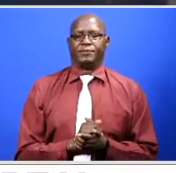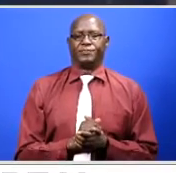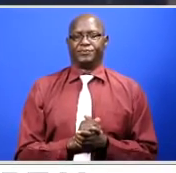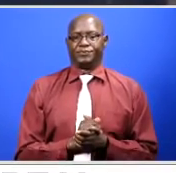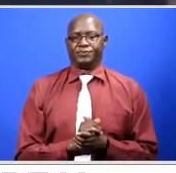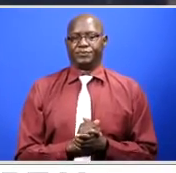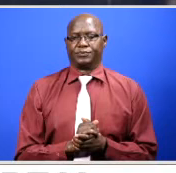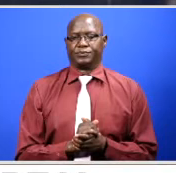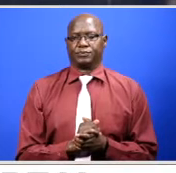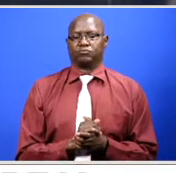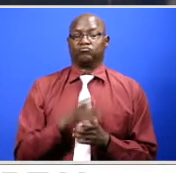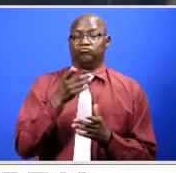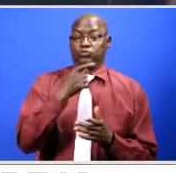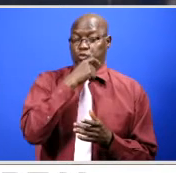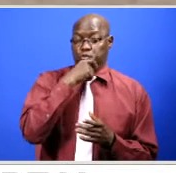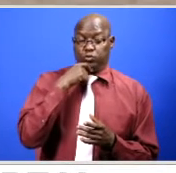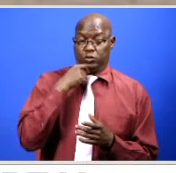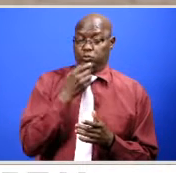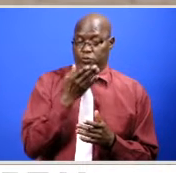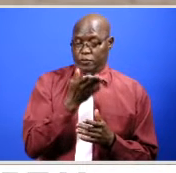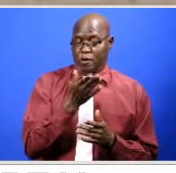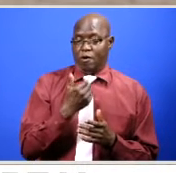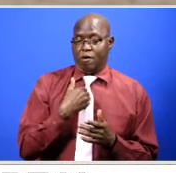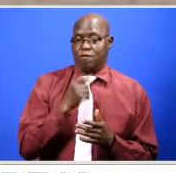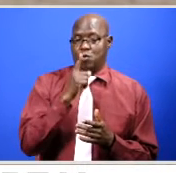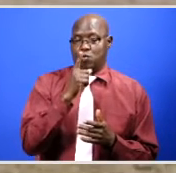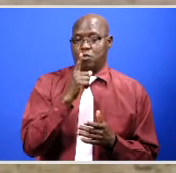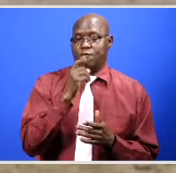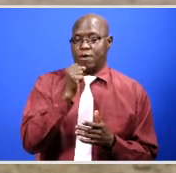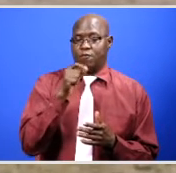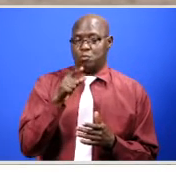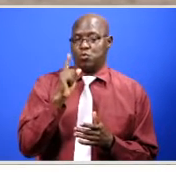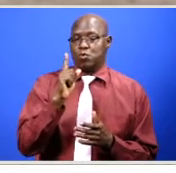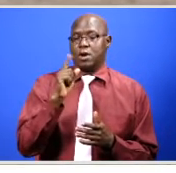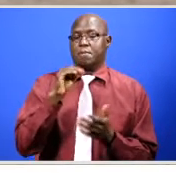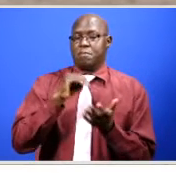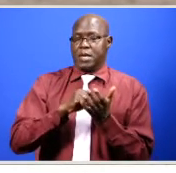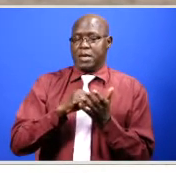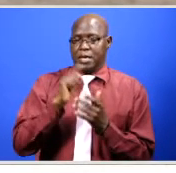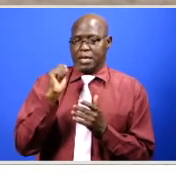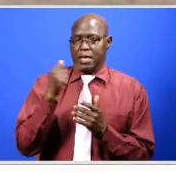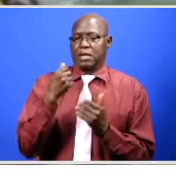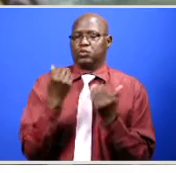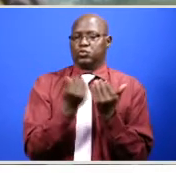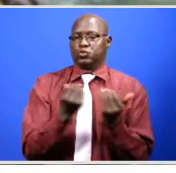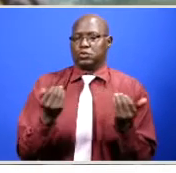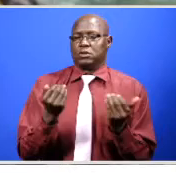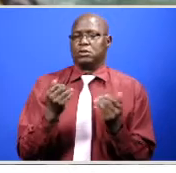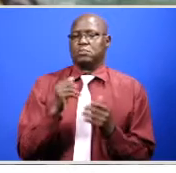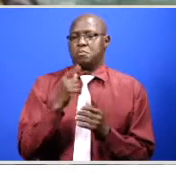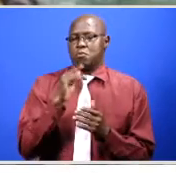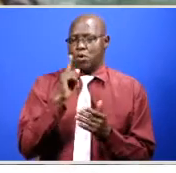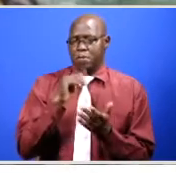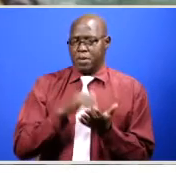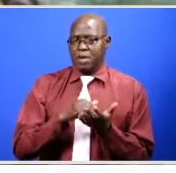wake of the biting drought that has seen over 5.1 million Kenyans affected, with about a million children and over